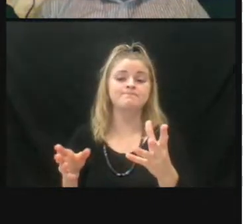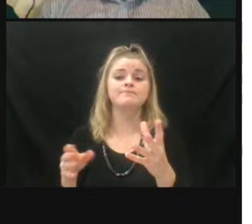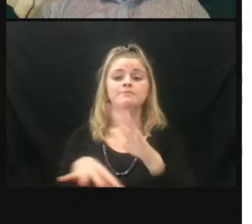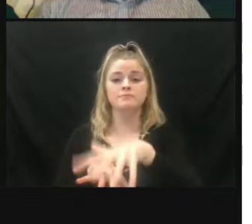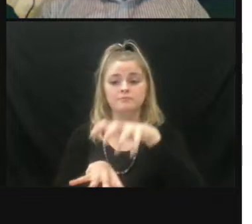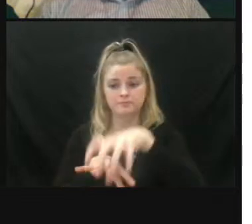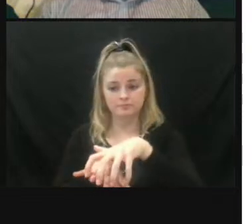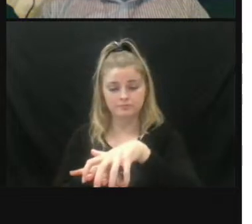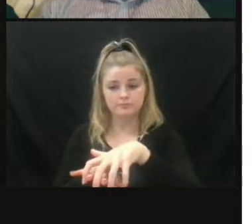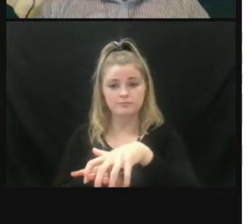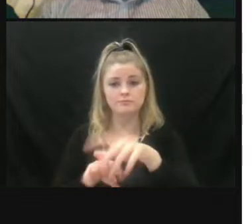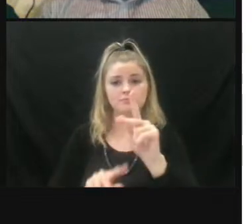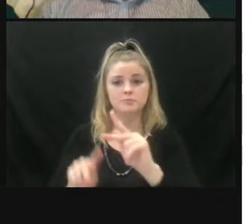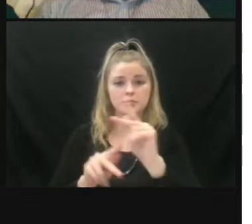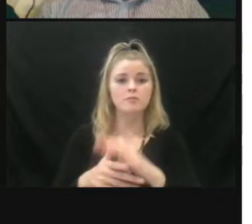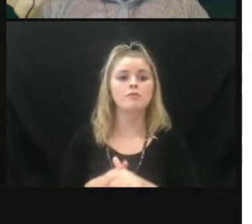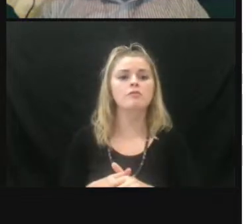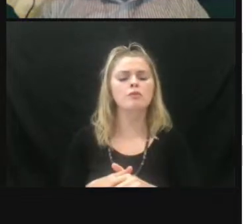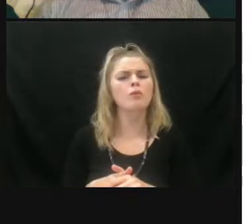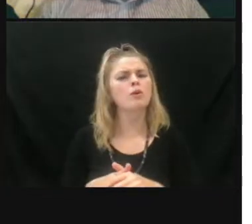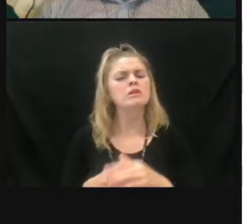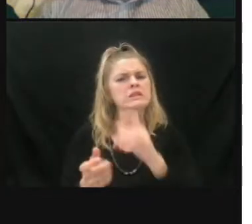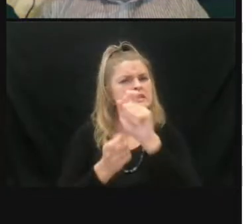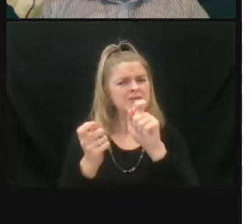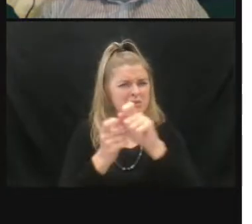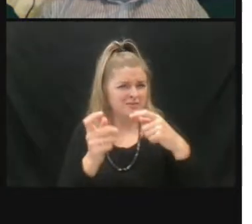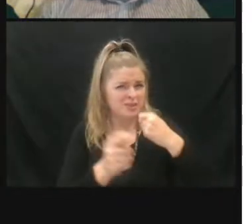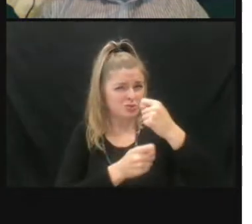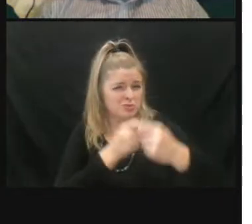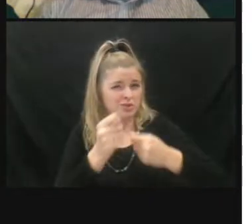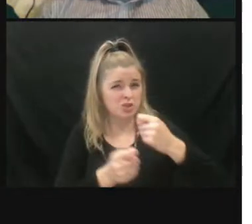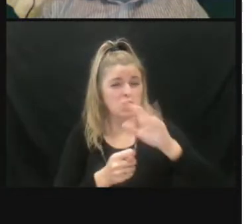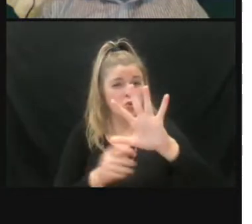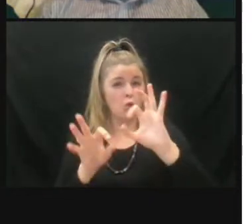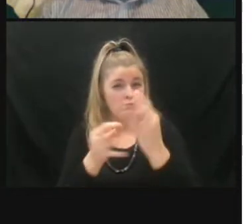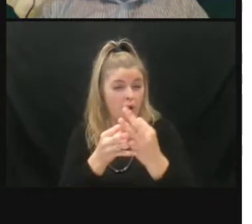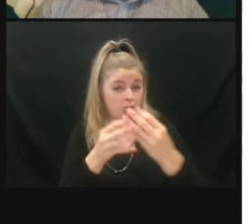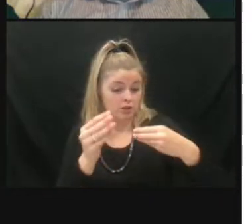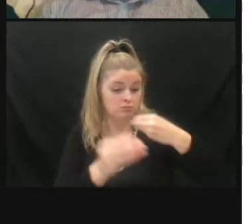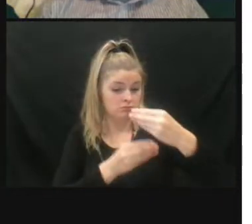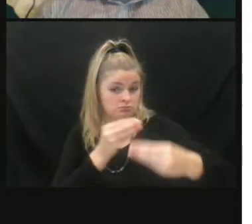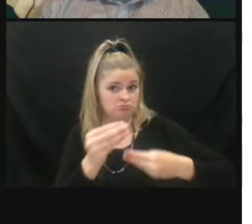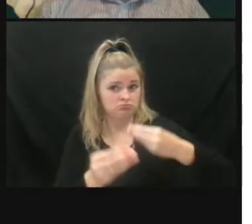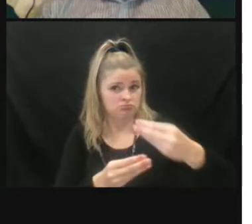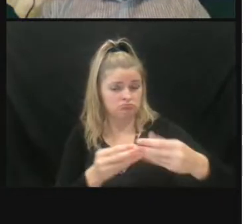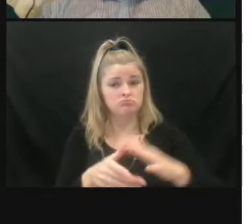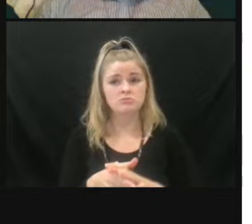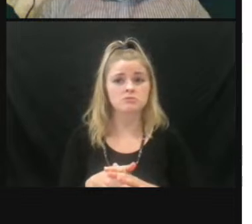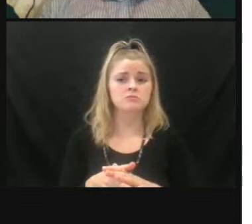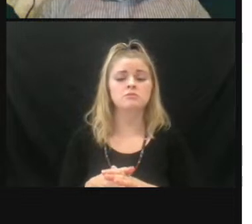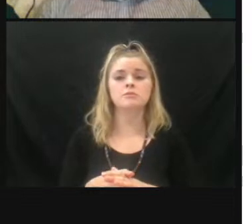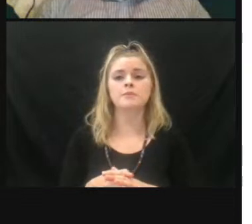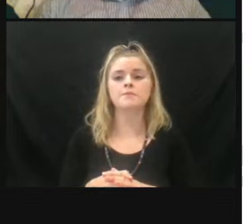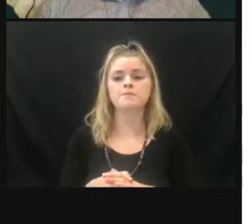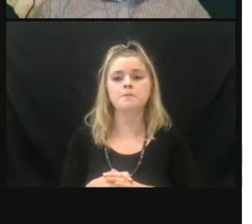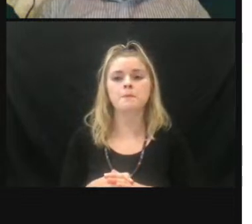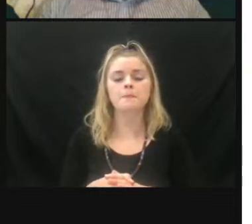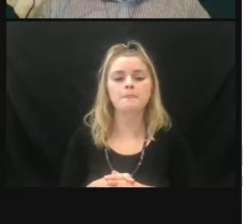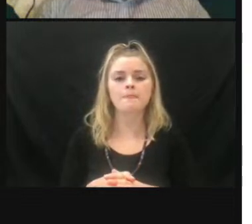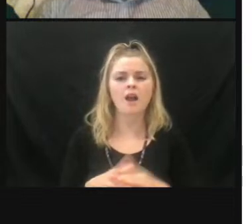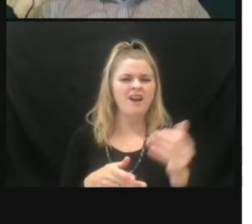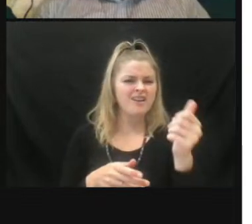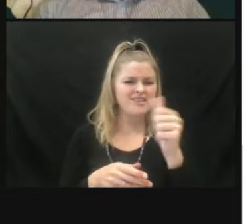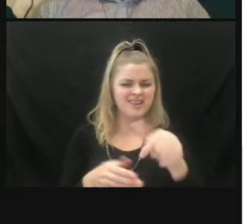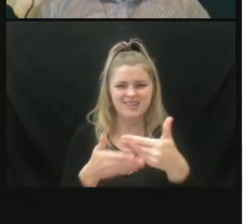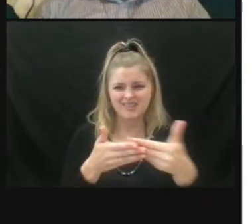did that is maintained either in your family or tribal community? If not, have you reclaimed them? Is there anything you feel